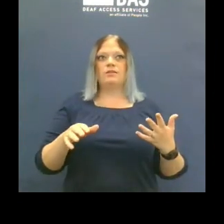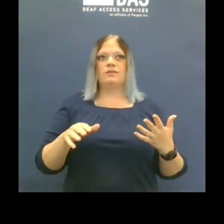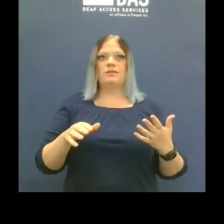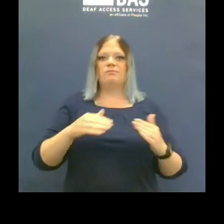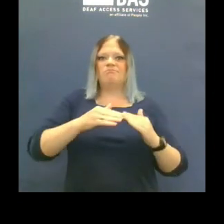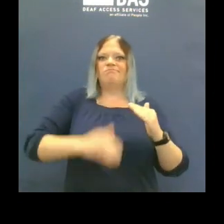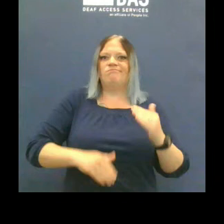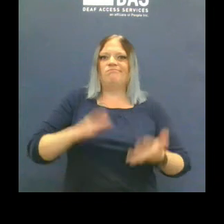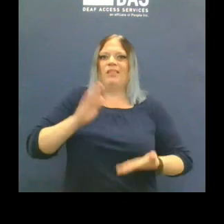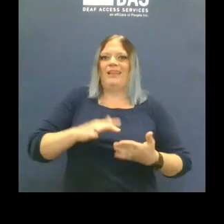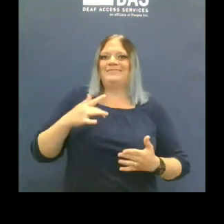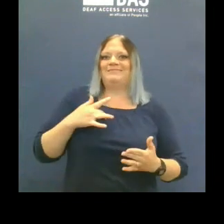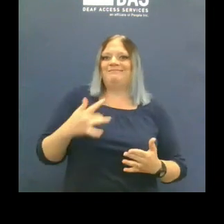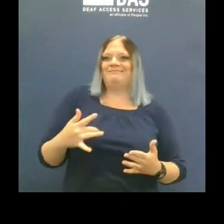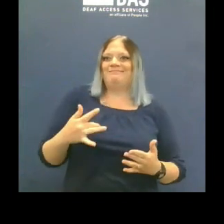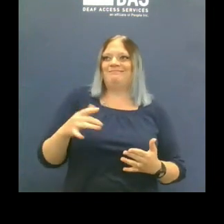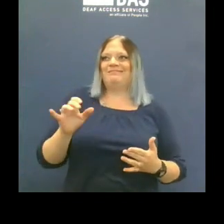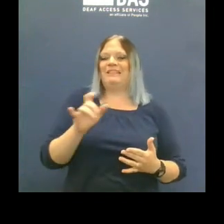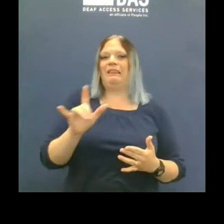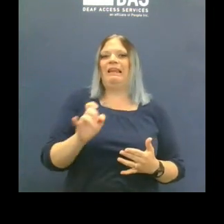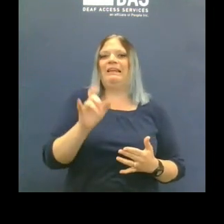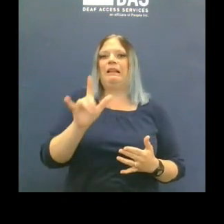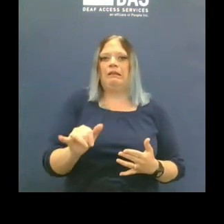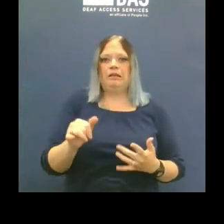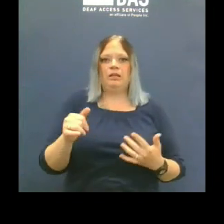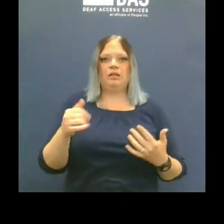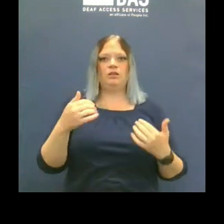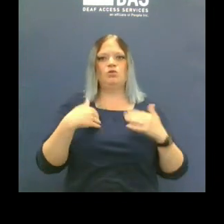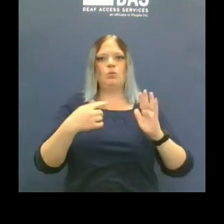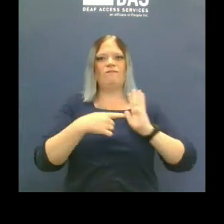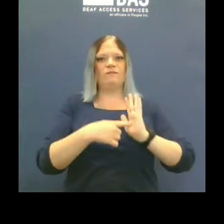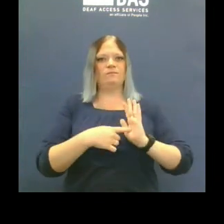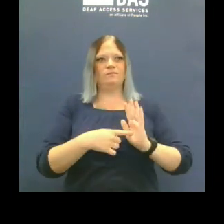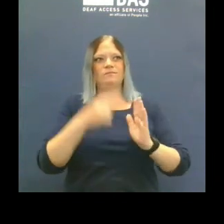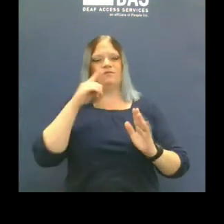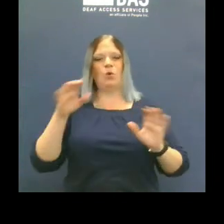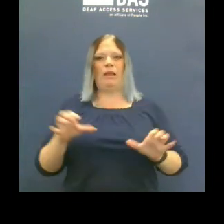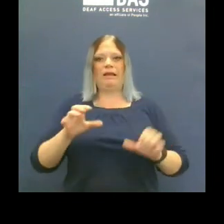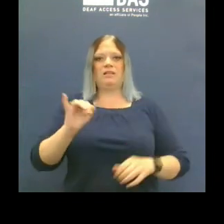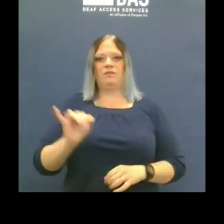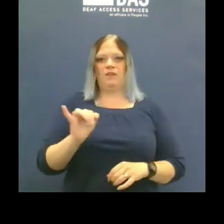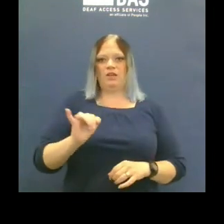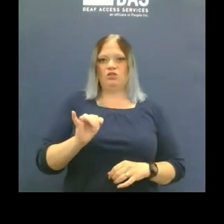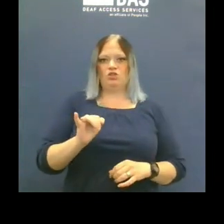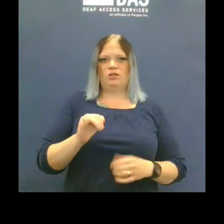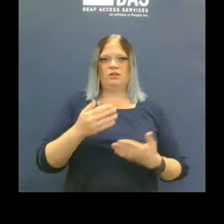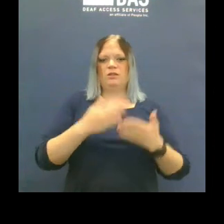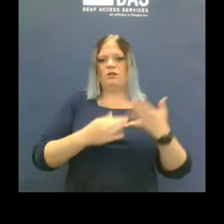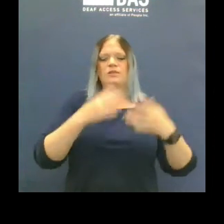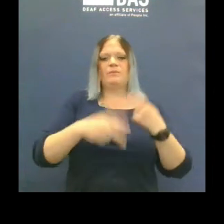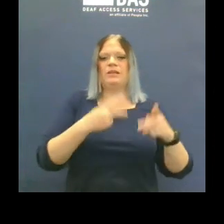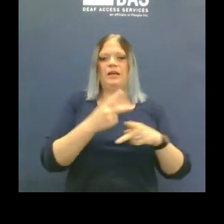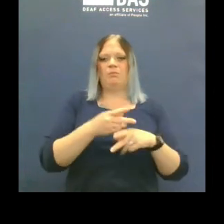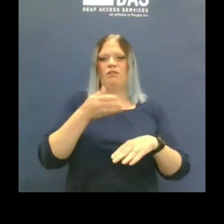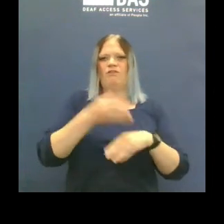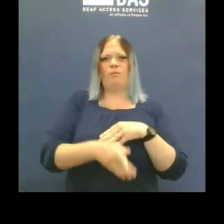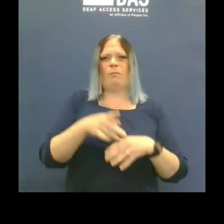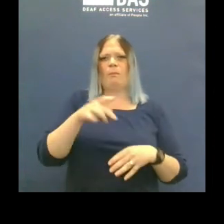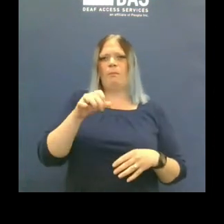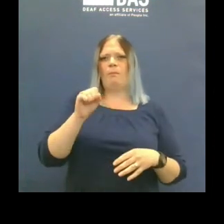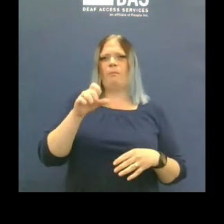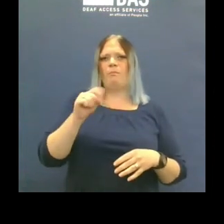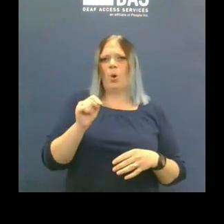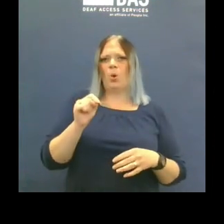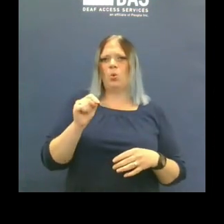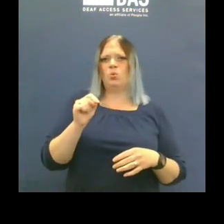develop symptoms when they have an active COVID-19 infection. Unfortunately, there's some type of post COVID-19